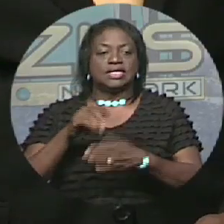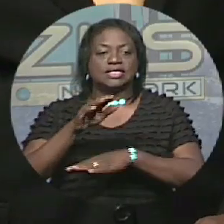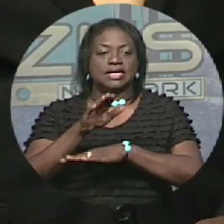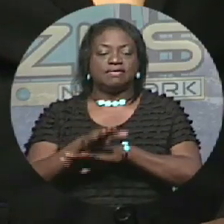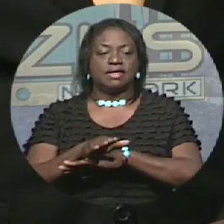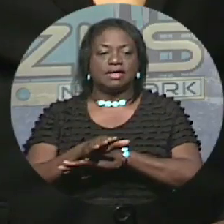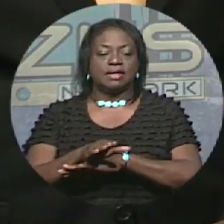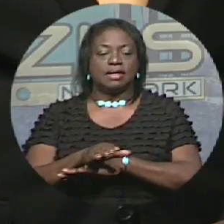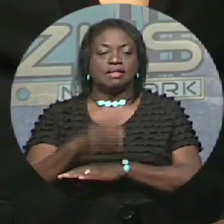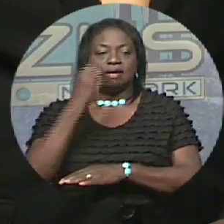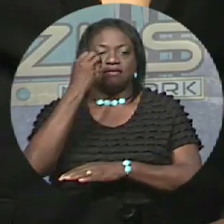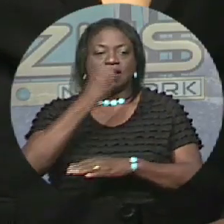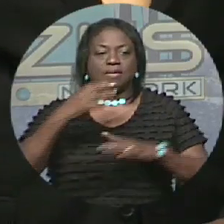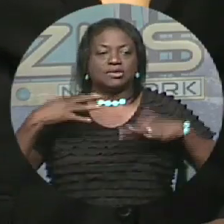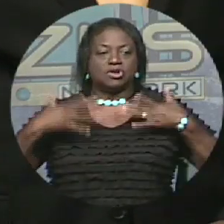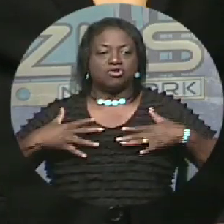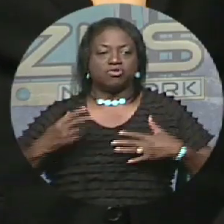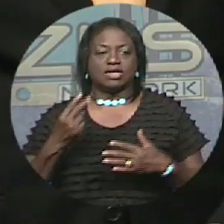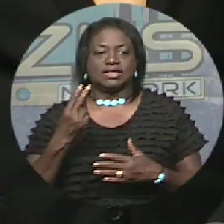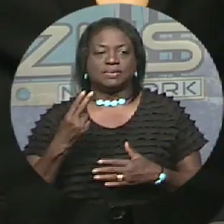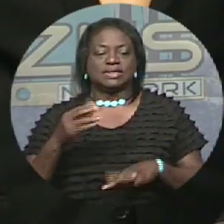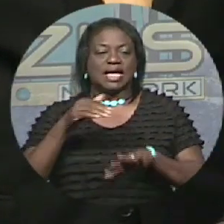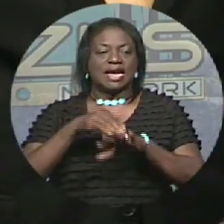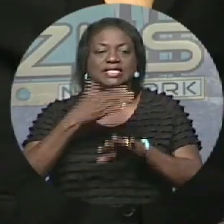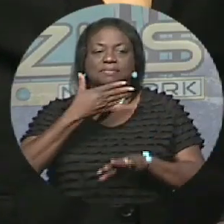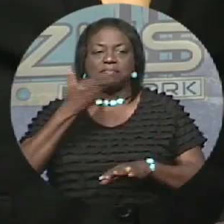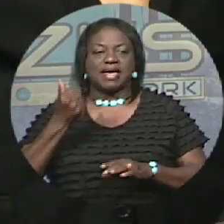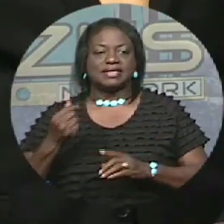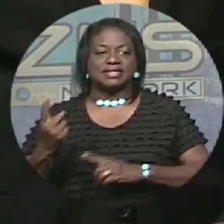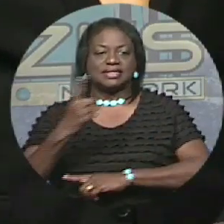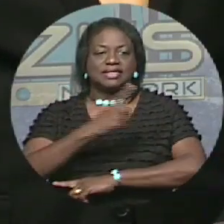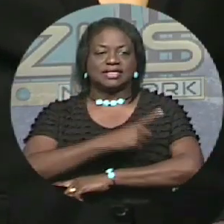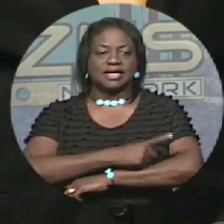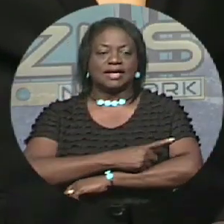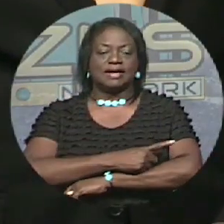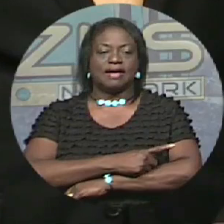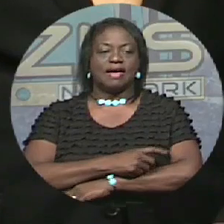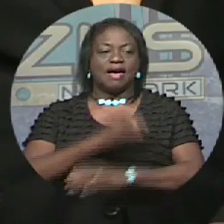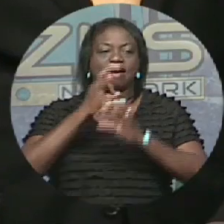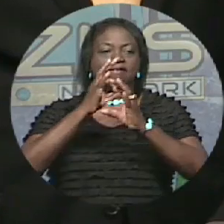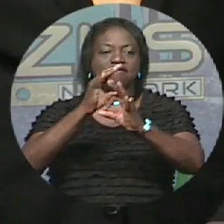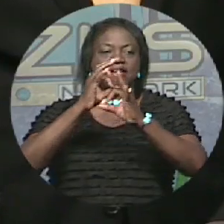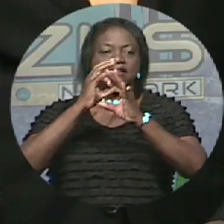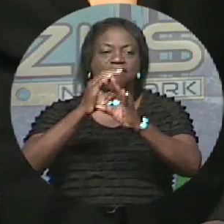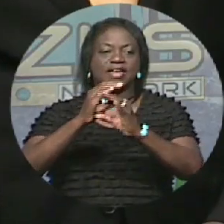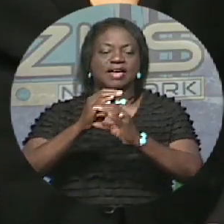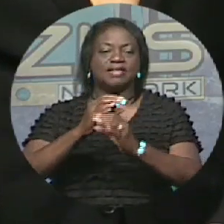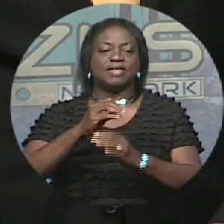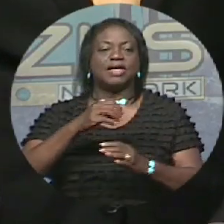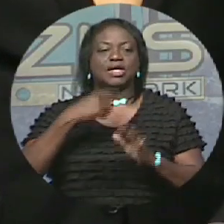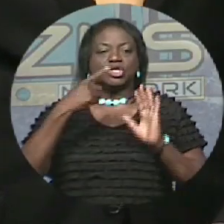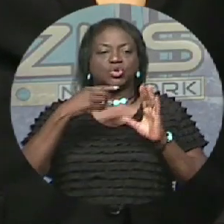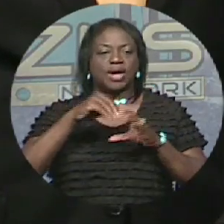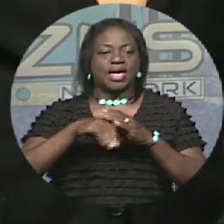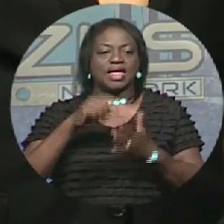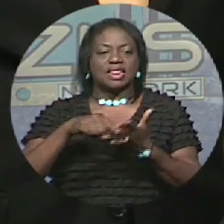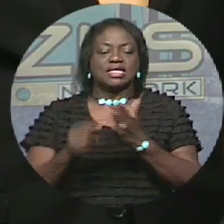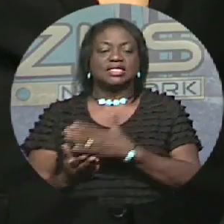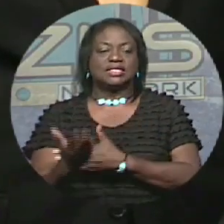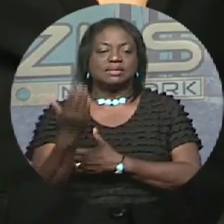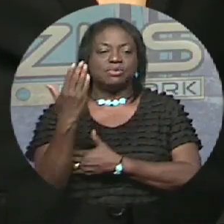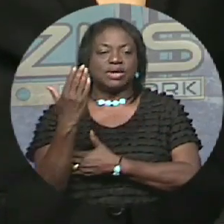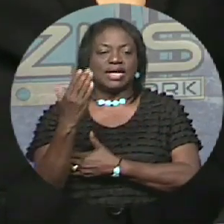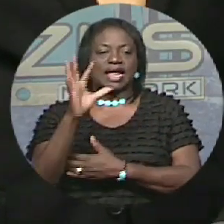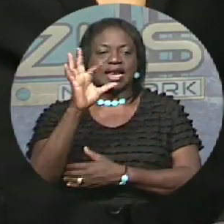The pomp and pageantry was at its best today. A fanfare heralded the swearing-in this morning of the 9th Bahamian